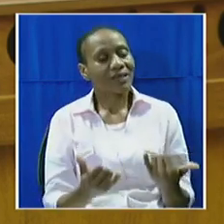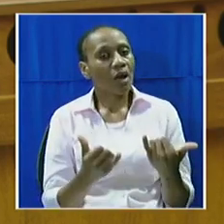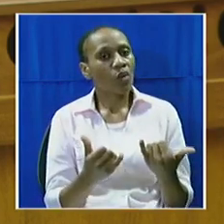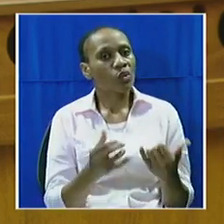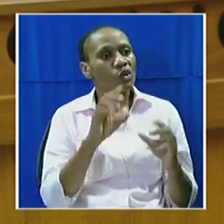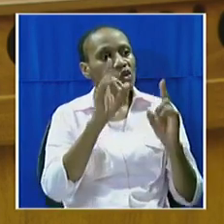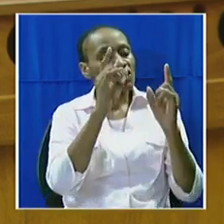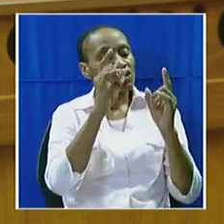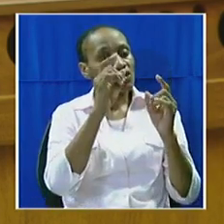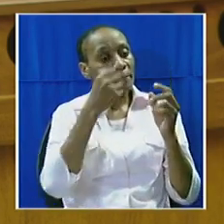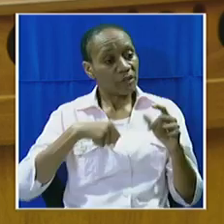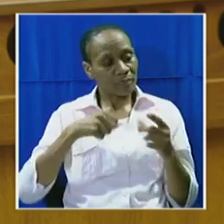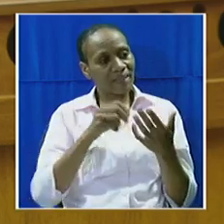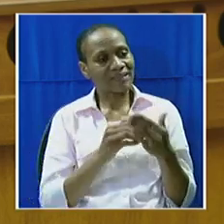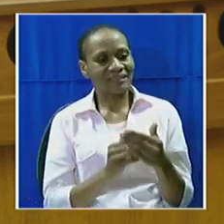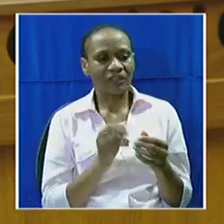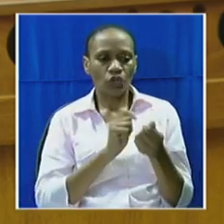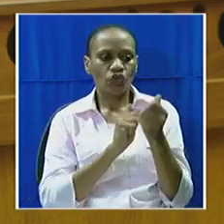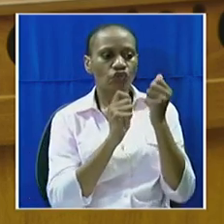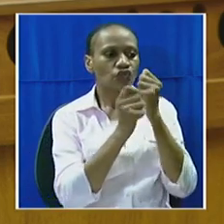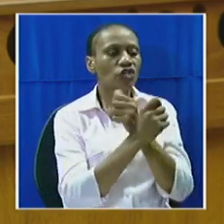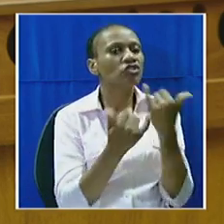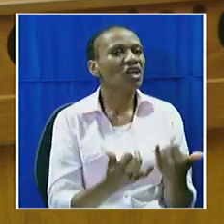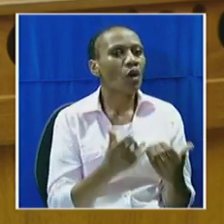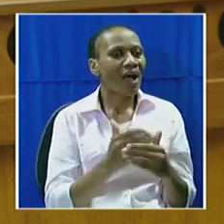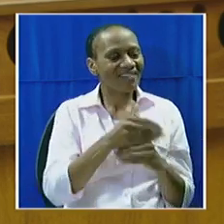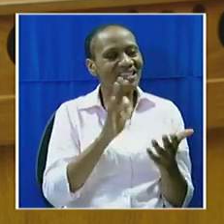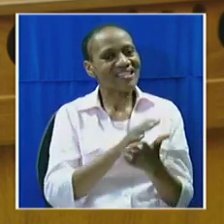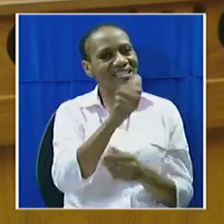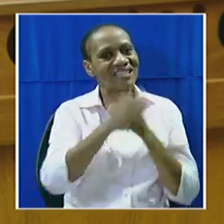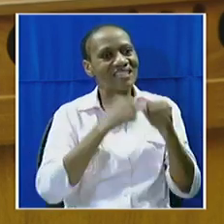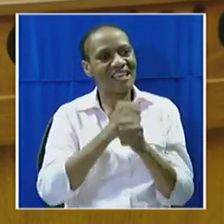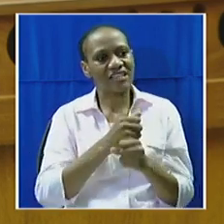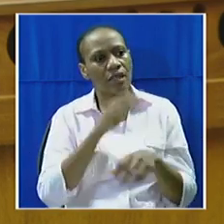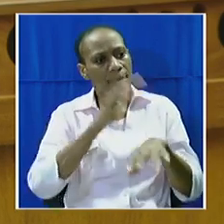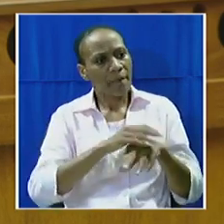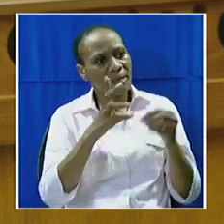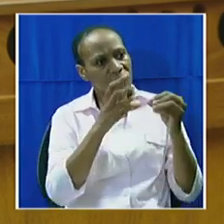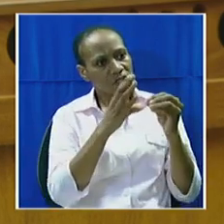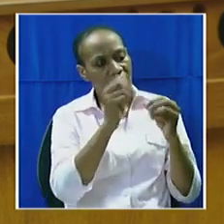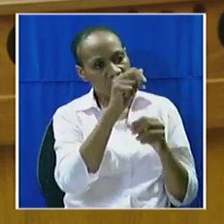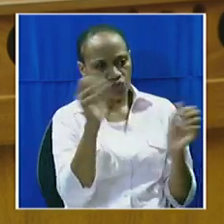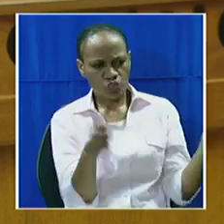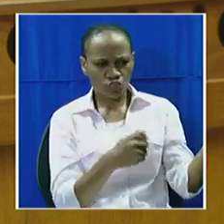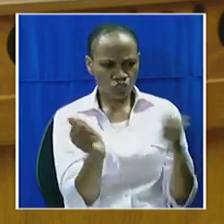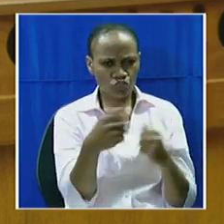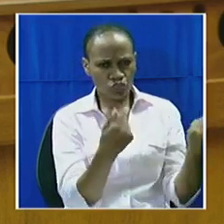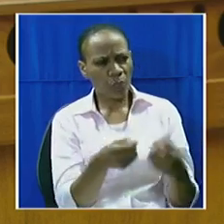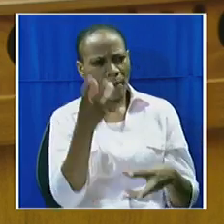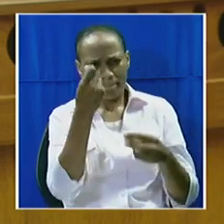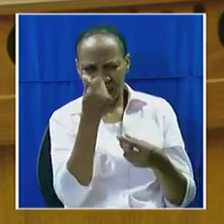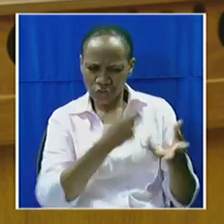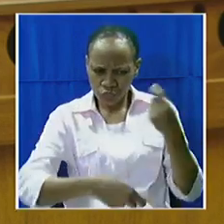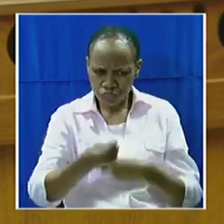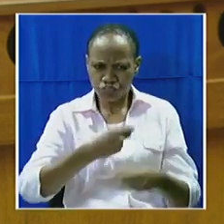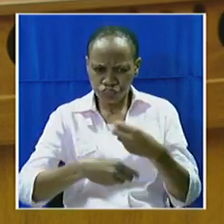just recovering from 16 years of cadre deployment, corrupt contracts, and absolute looting and deterioration of